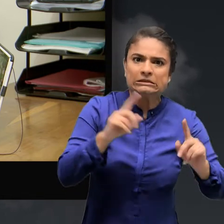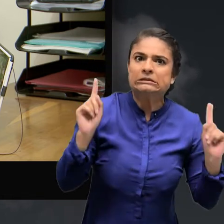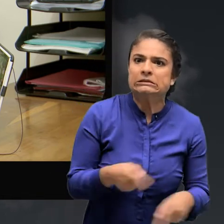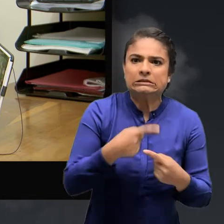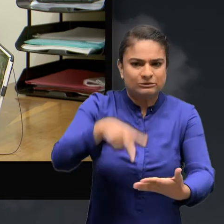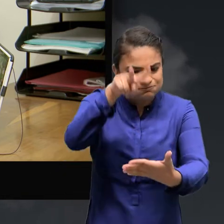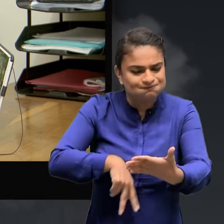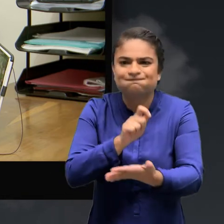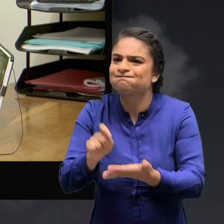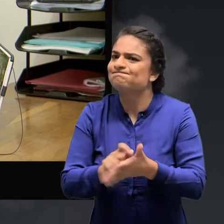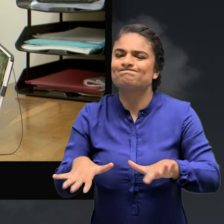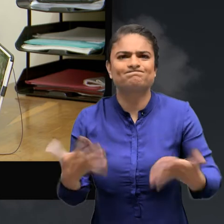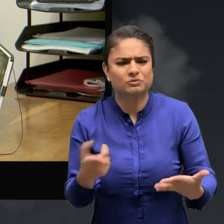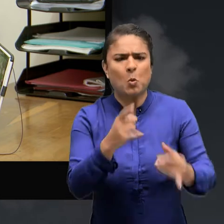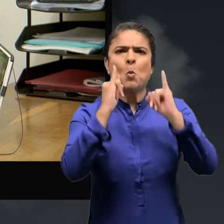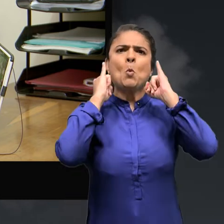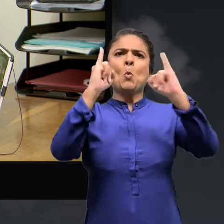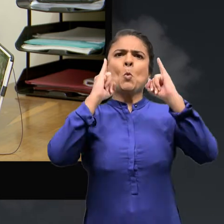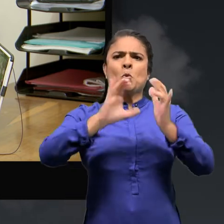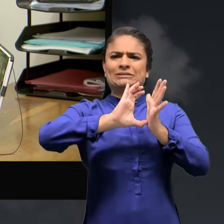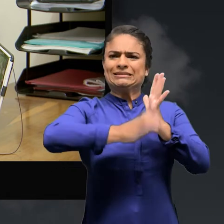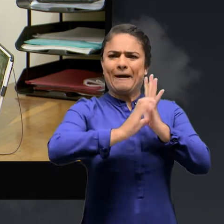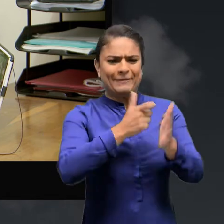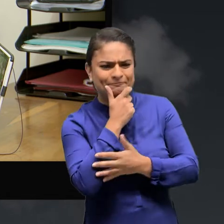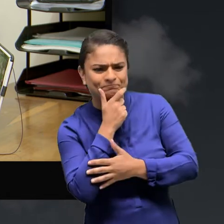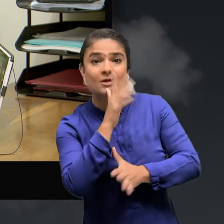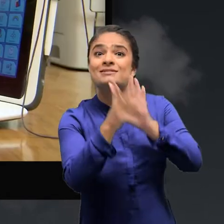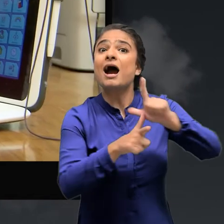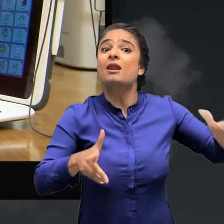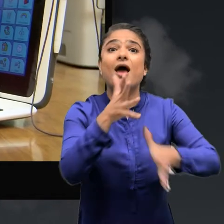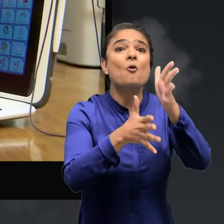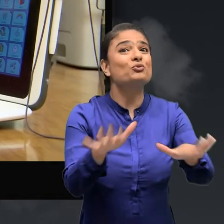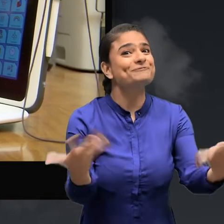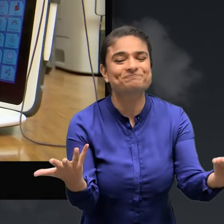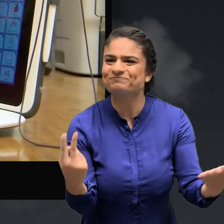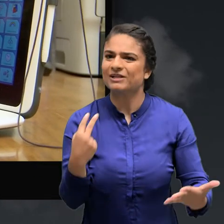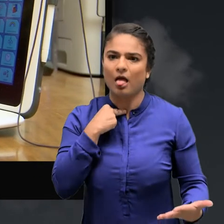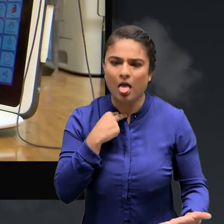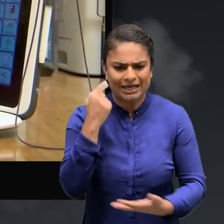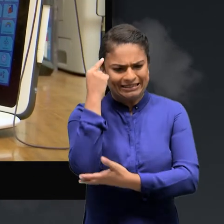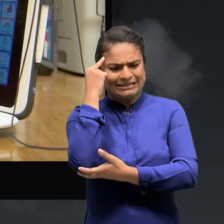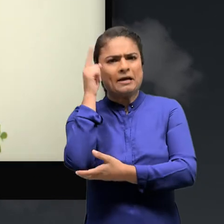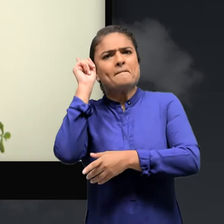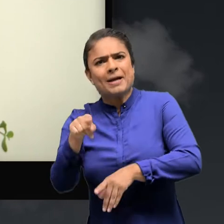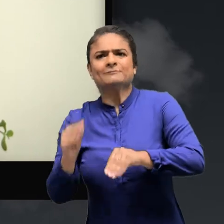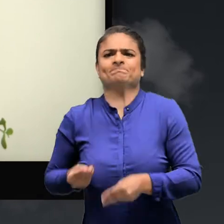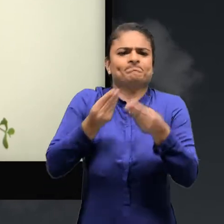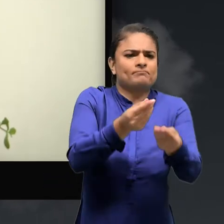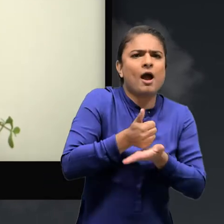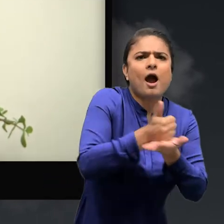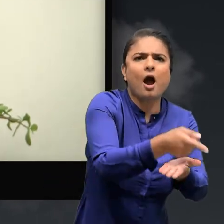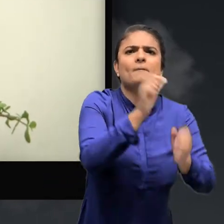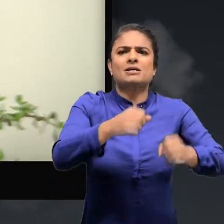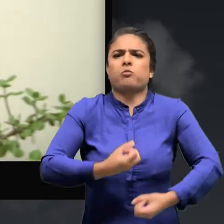literate, and she had a severe physical disability, so she couldn't use sign language. So we needed to give her something